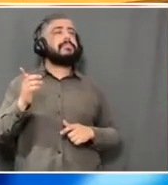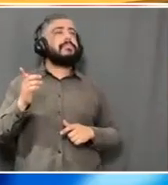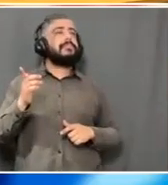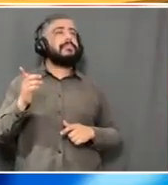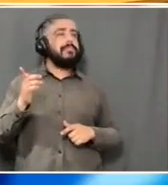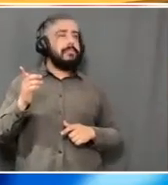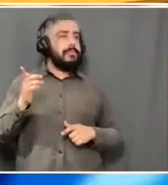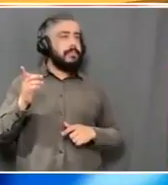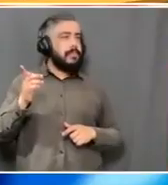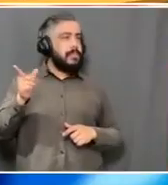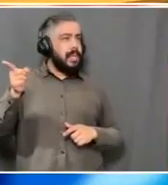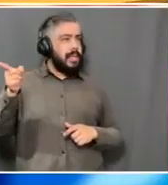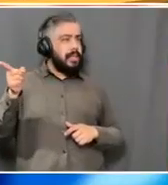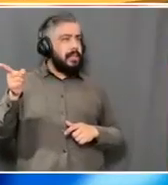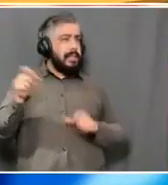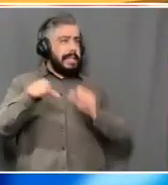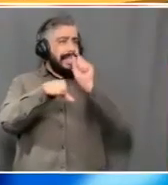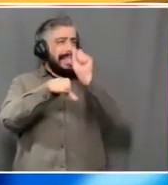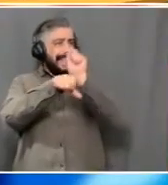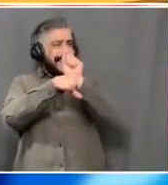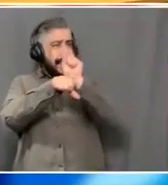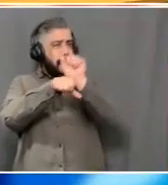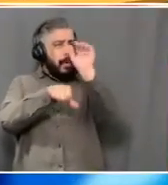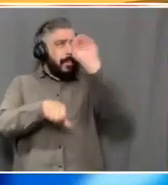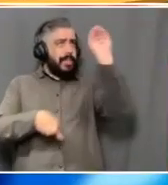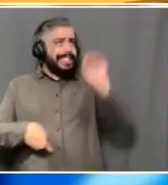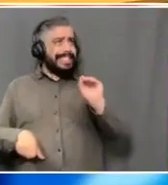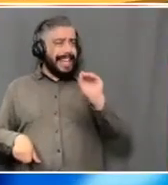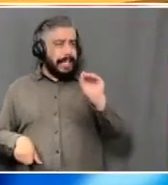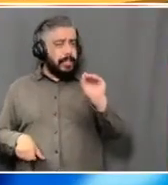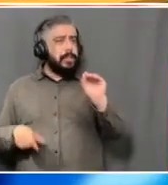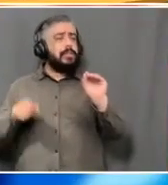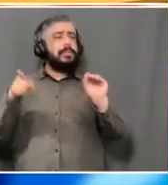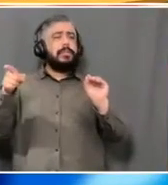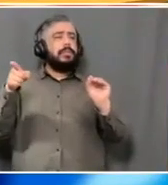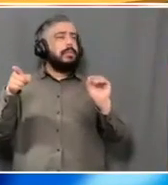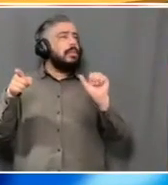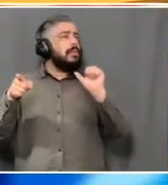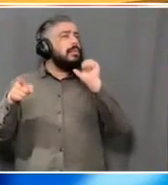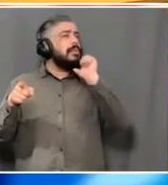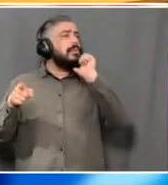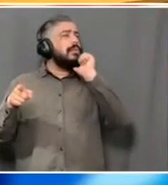the labor percentage has not